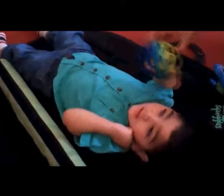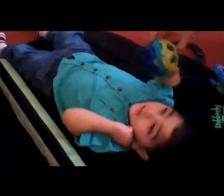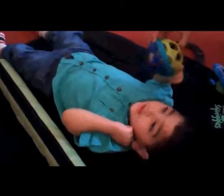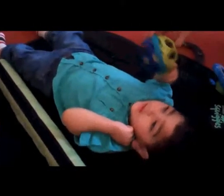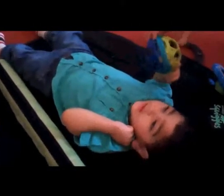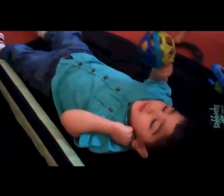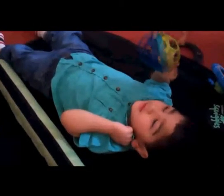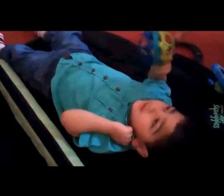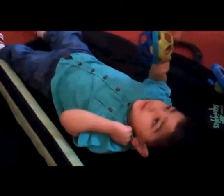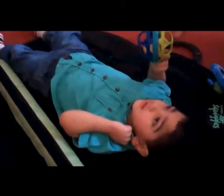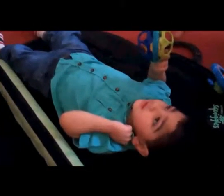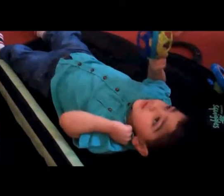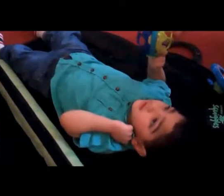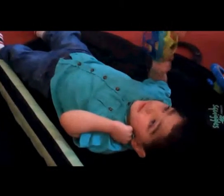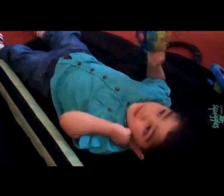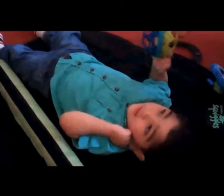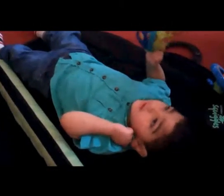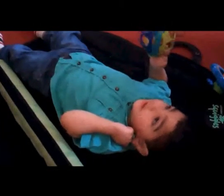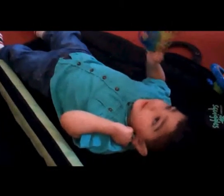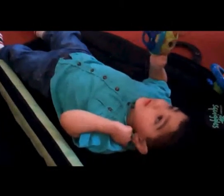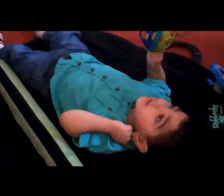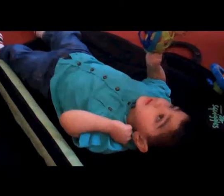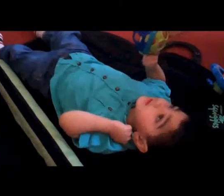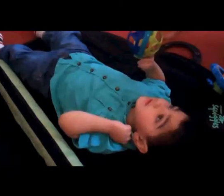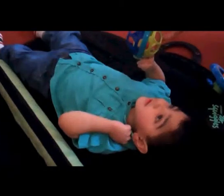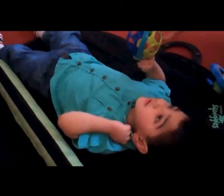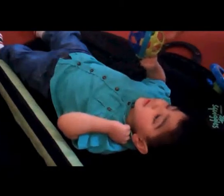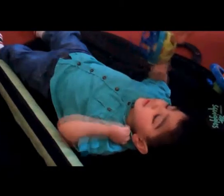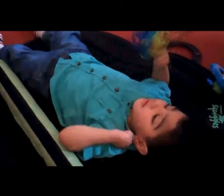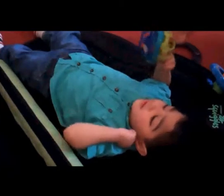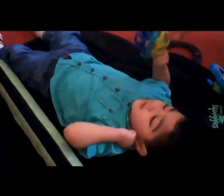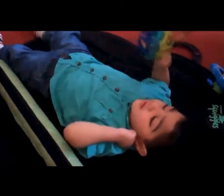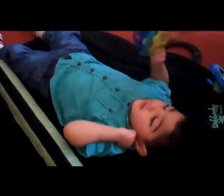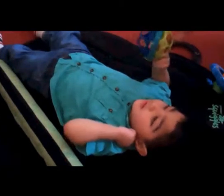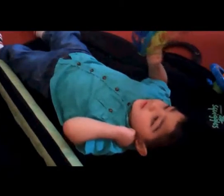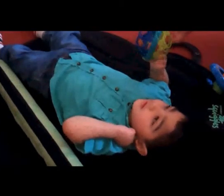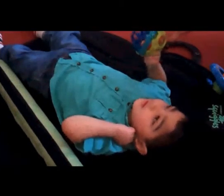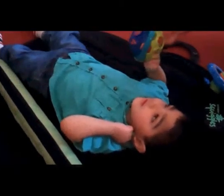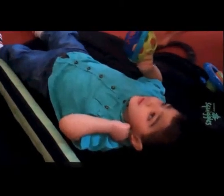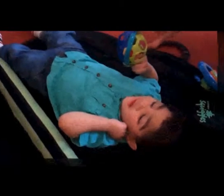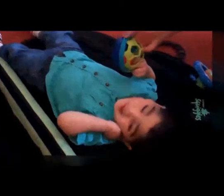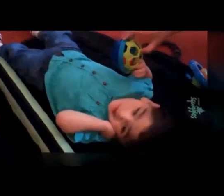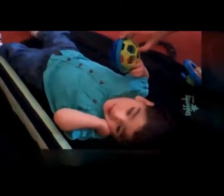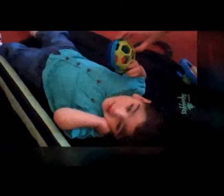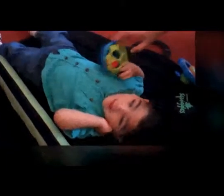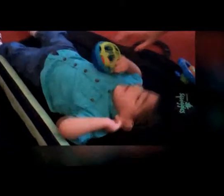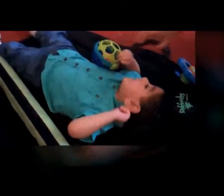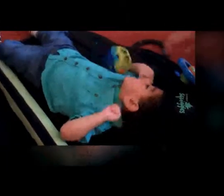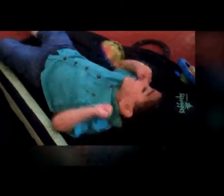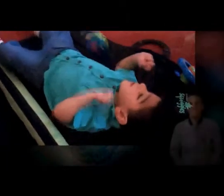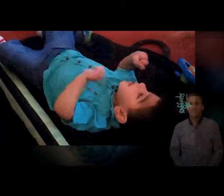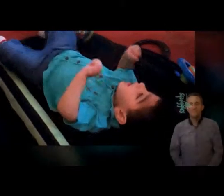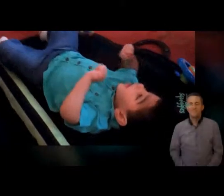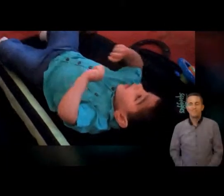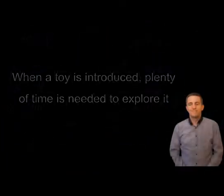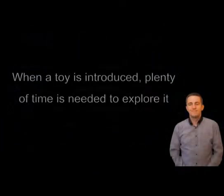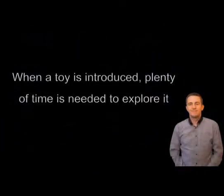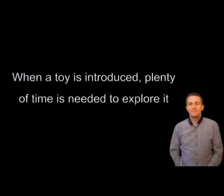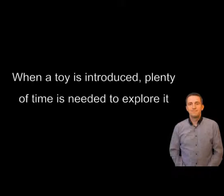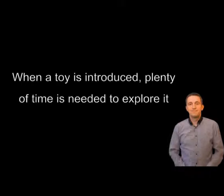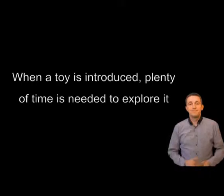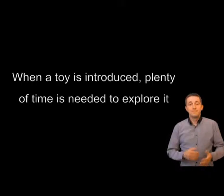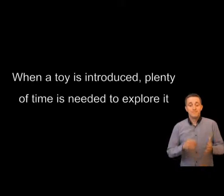side. He turns his head towards it and reaches up to it with his right hand. When the adult